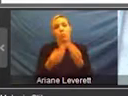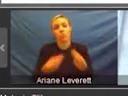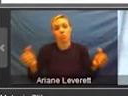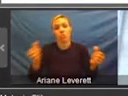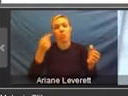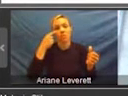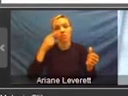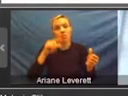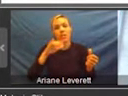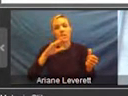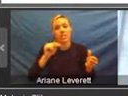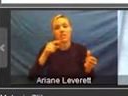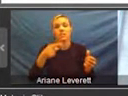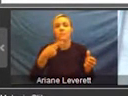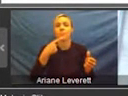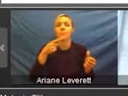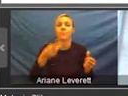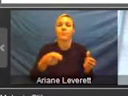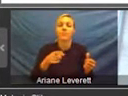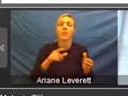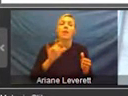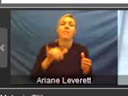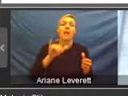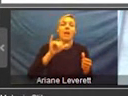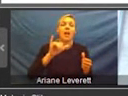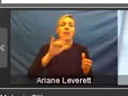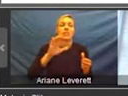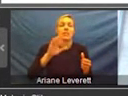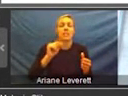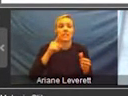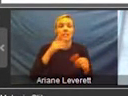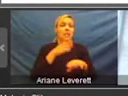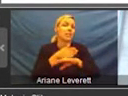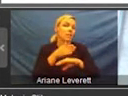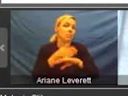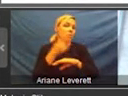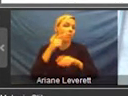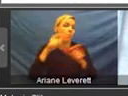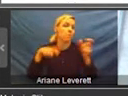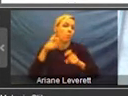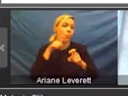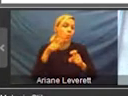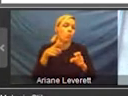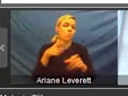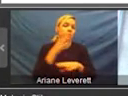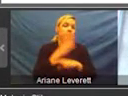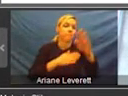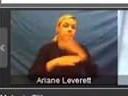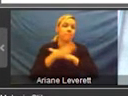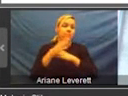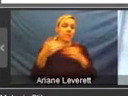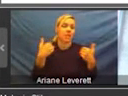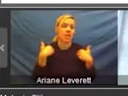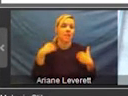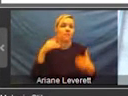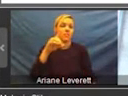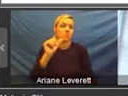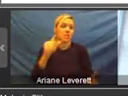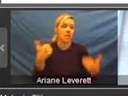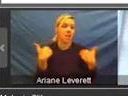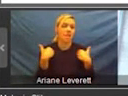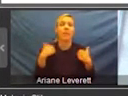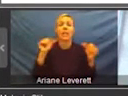or is accessible to persons with disabilities if they can either use it as it is, with minor adjustments